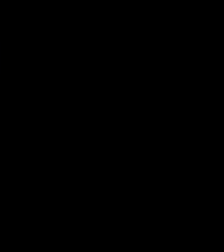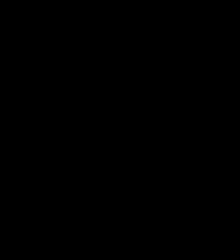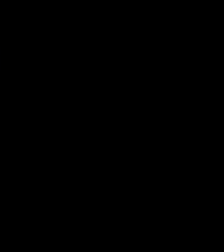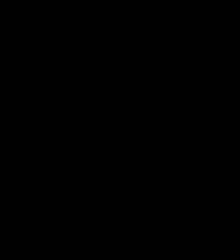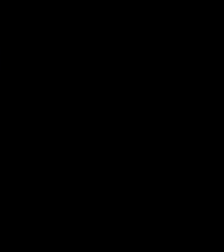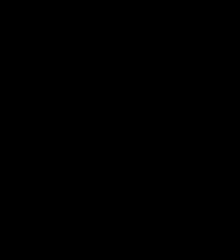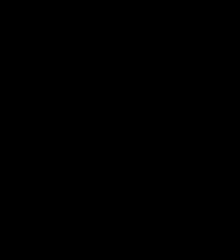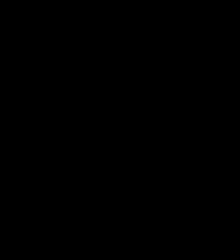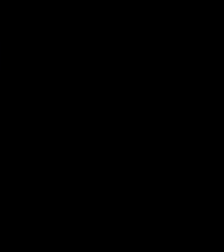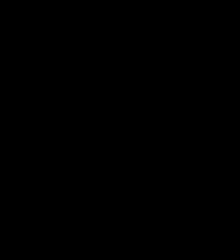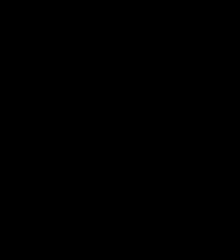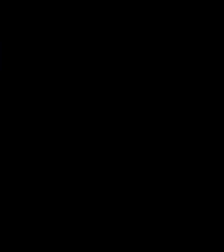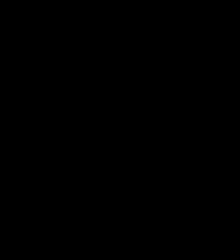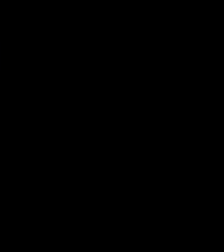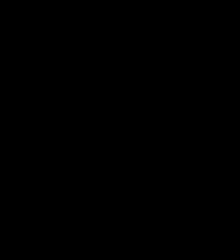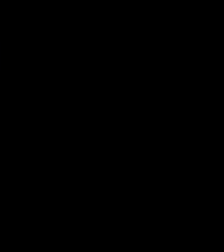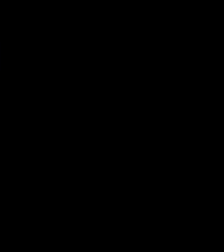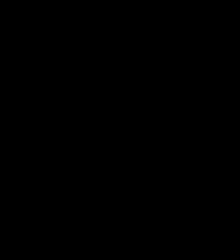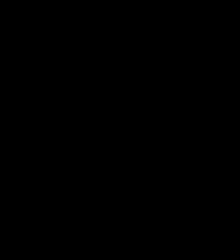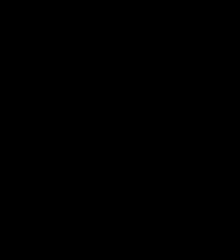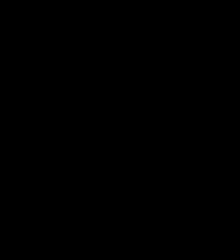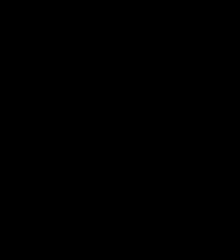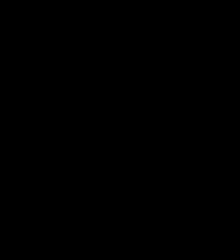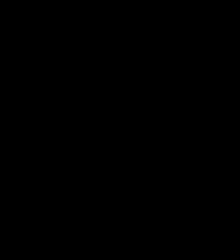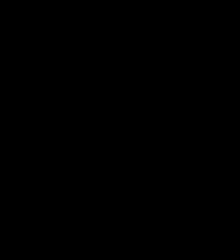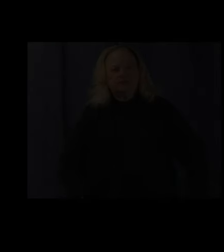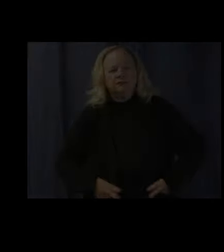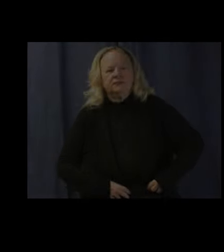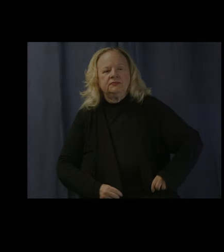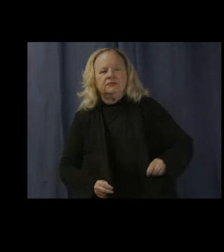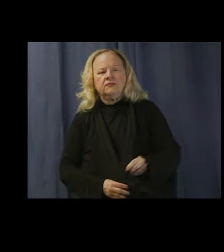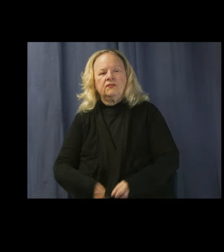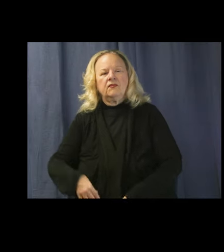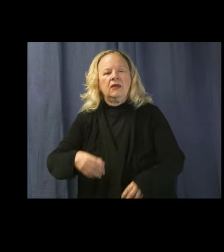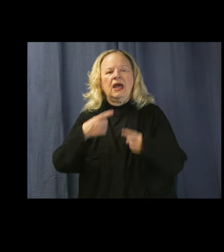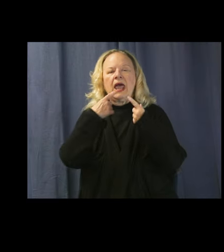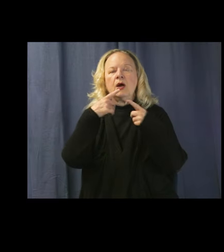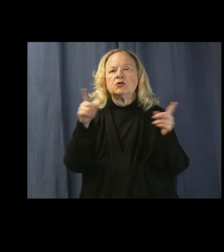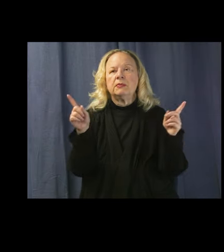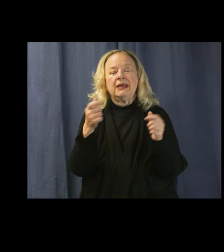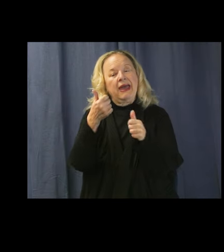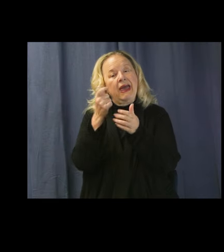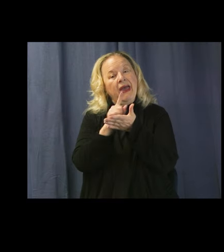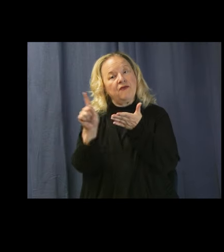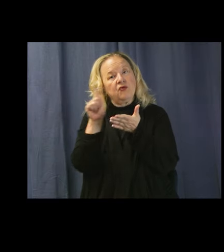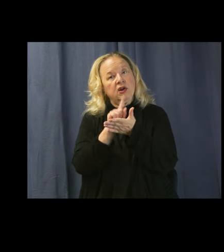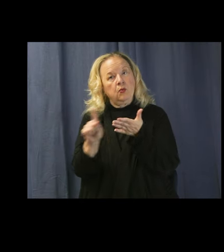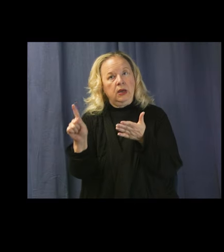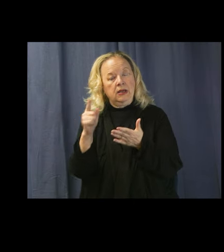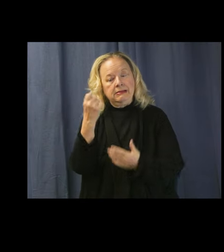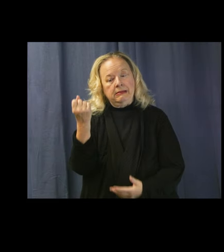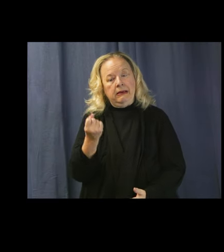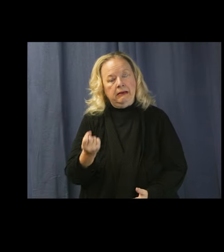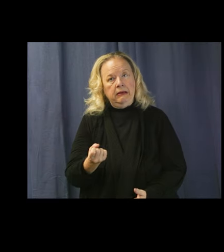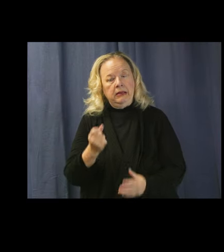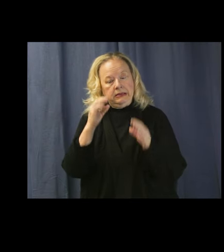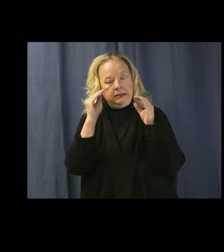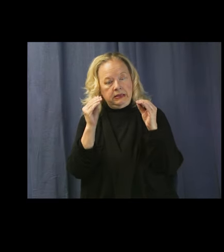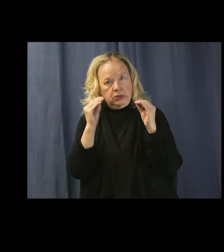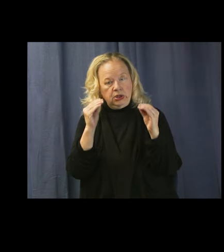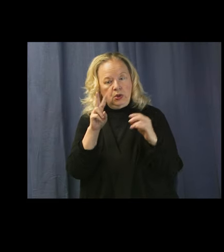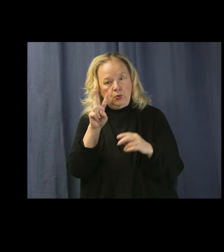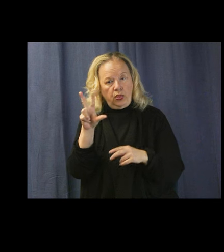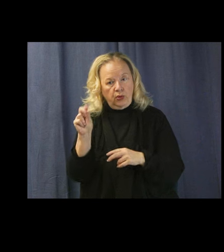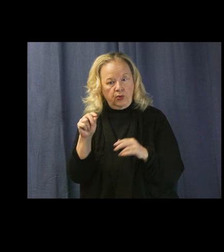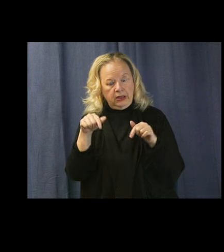All right, we have just a few announcements. As you know, every Shabbat, we have Shabbat teaching at 2:30 here at